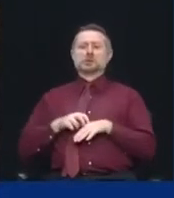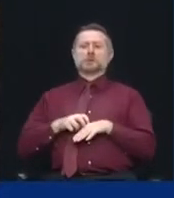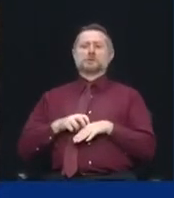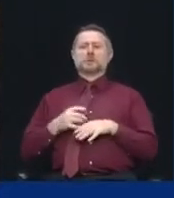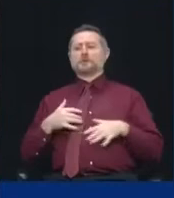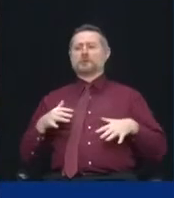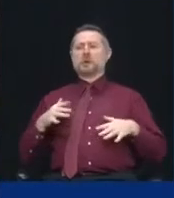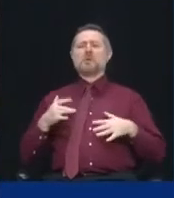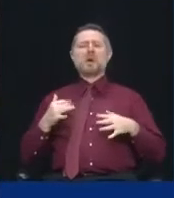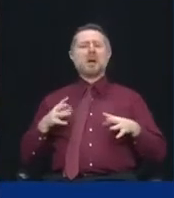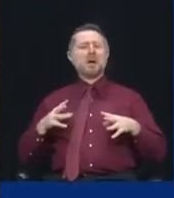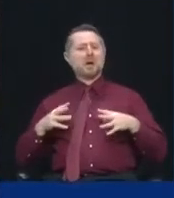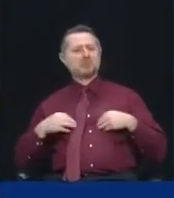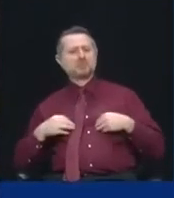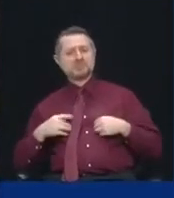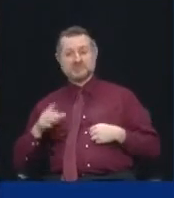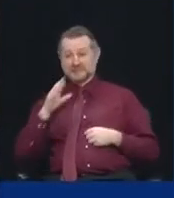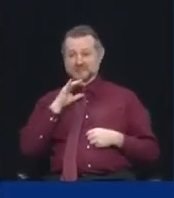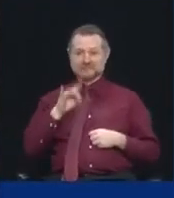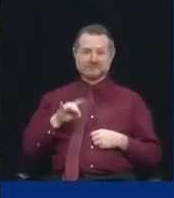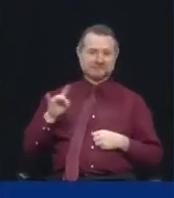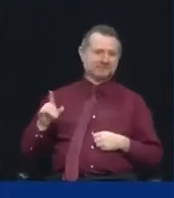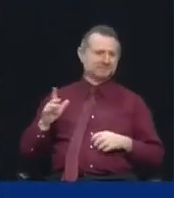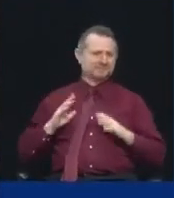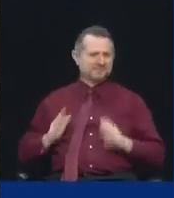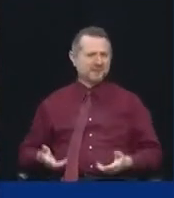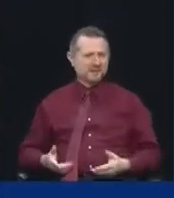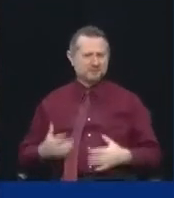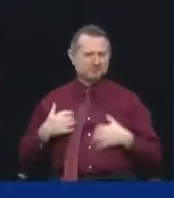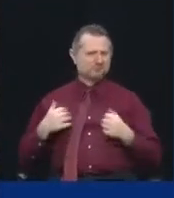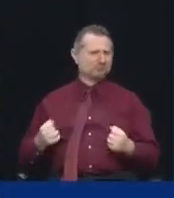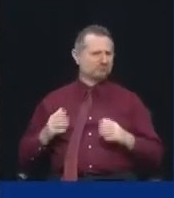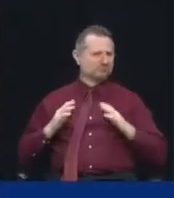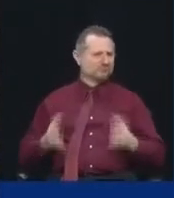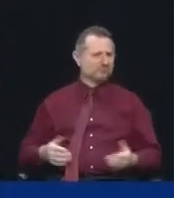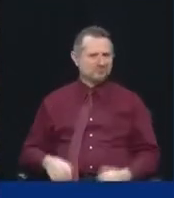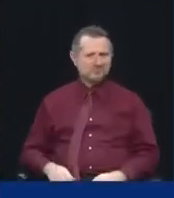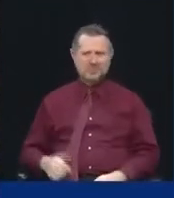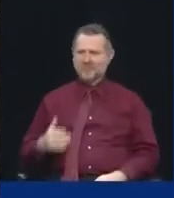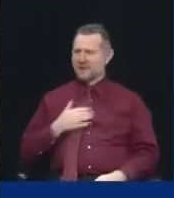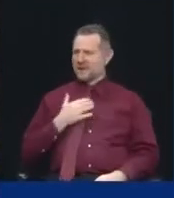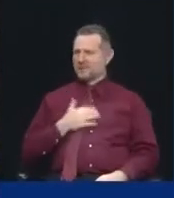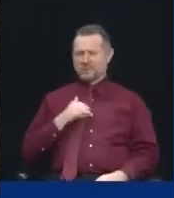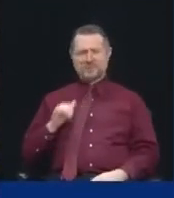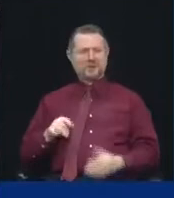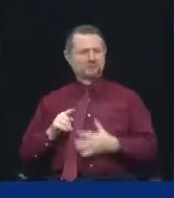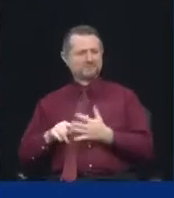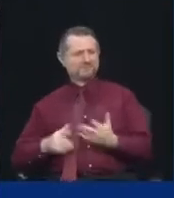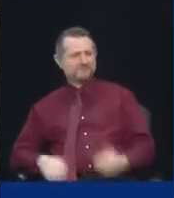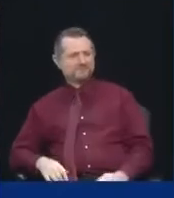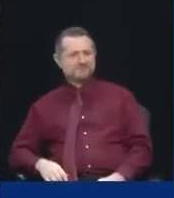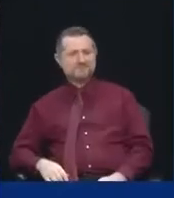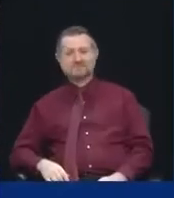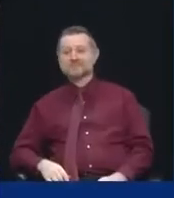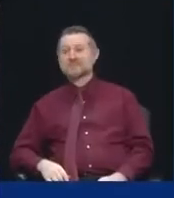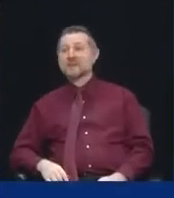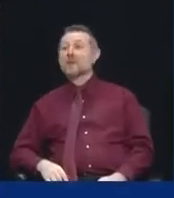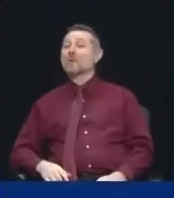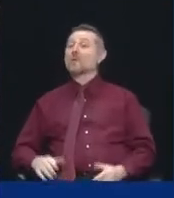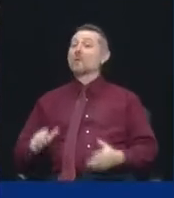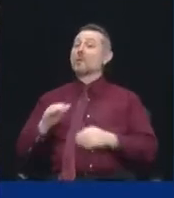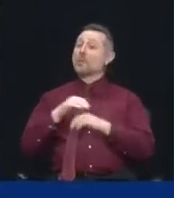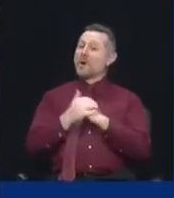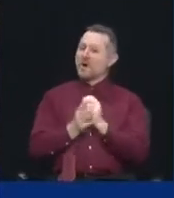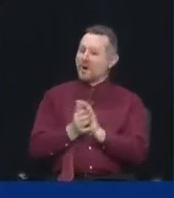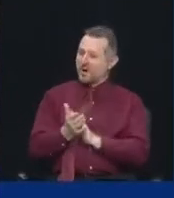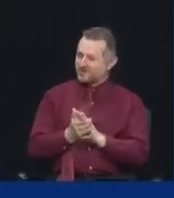she's 88 years old. She got through flying colors, and so I'm very, very happy about that. Let's get on to regular life. Wash your hands,